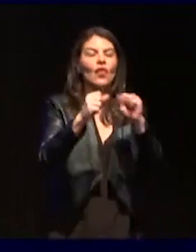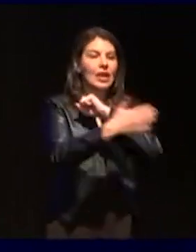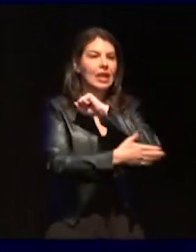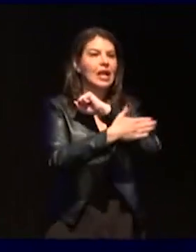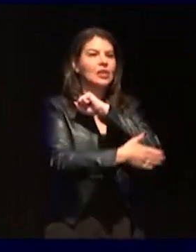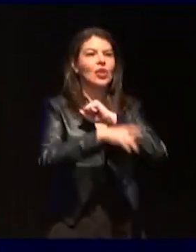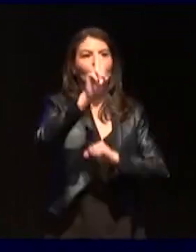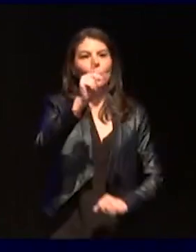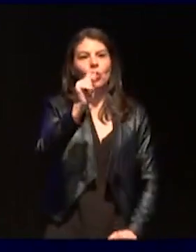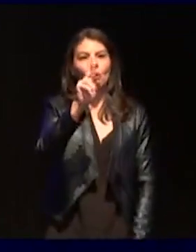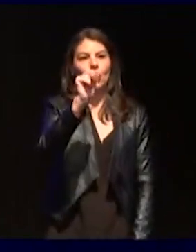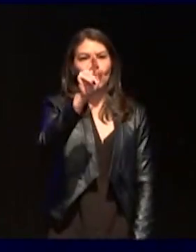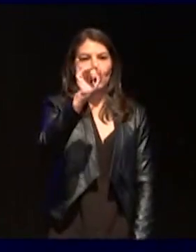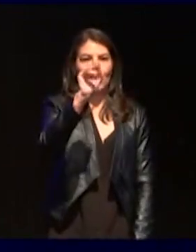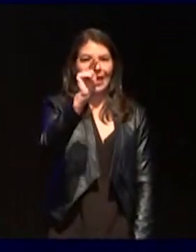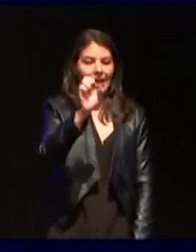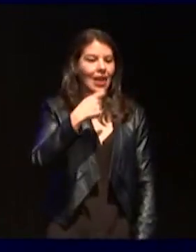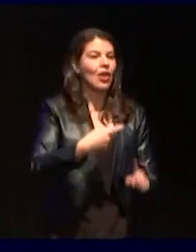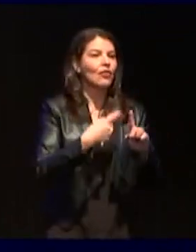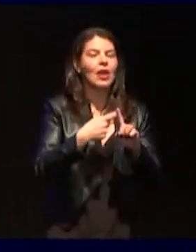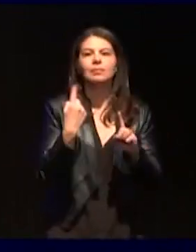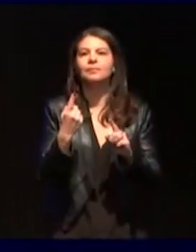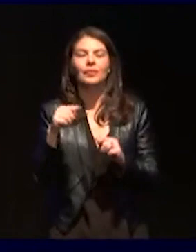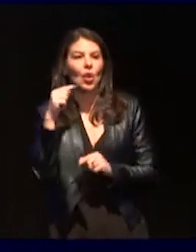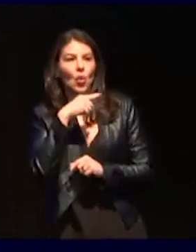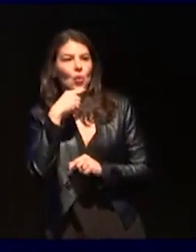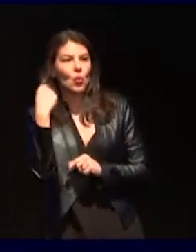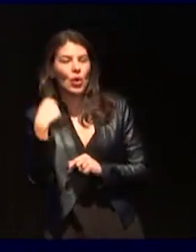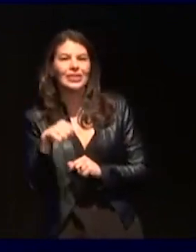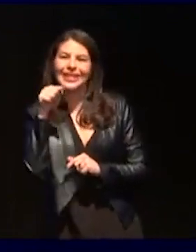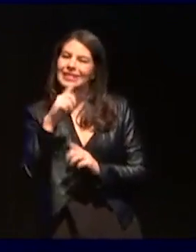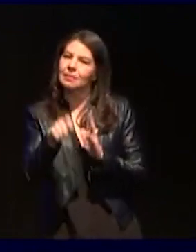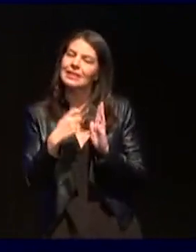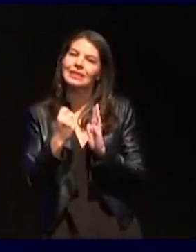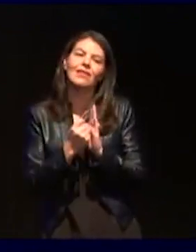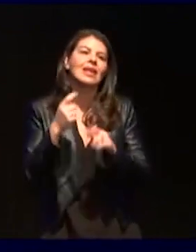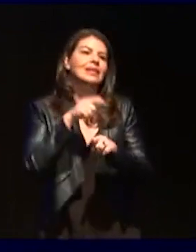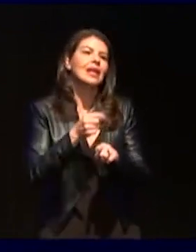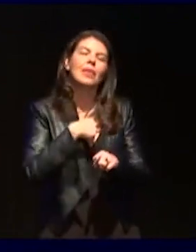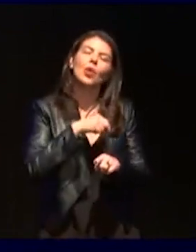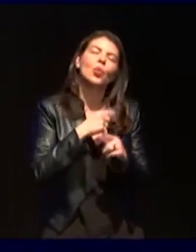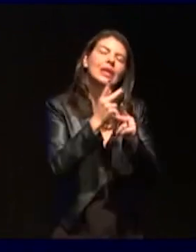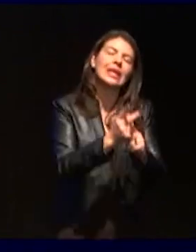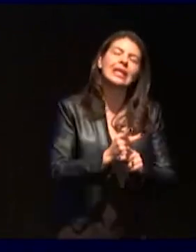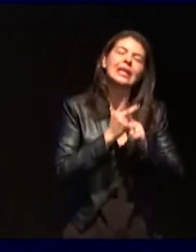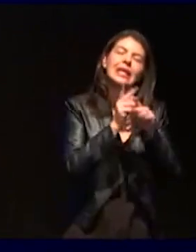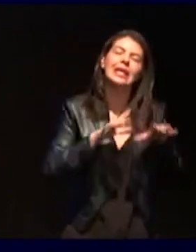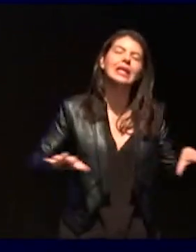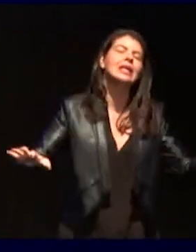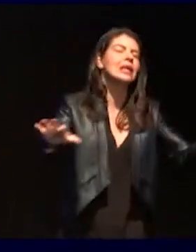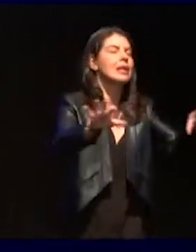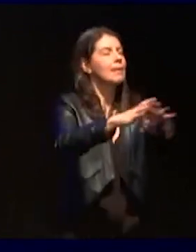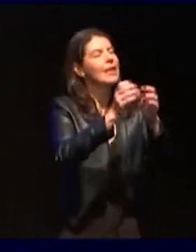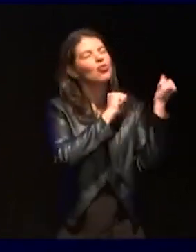democratic country of Ukraine by the aggressor of Russia at this particular period of time, and we're holding a dynamic